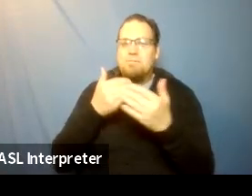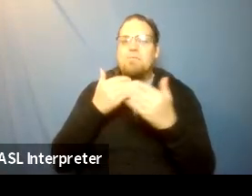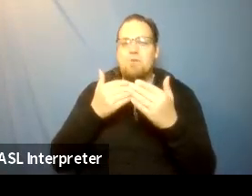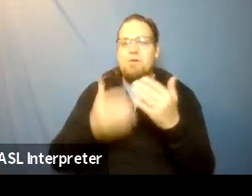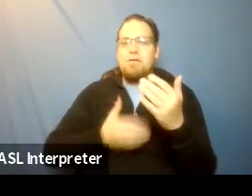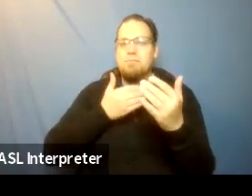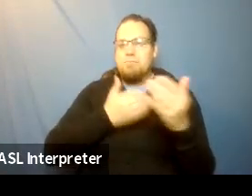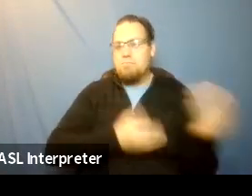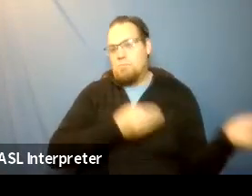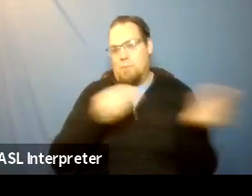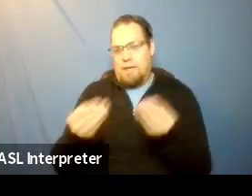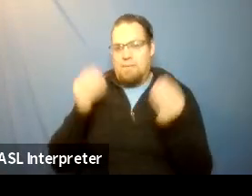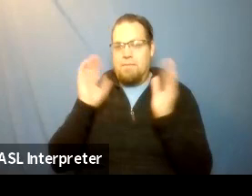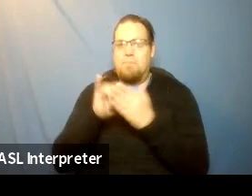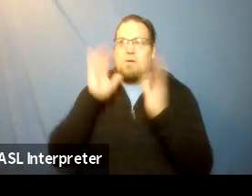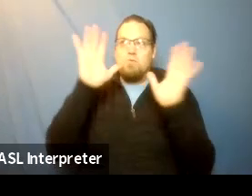you bring them. That would be great.